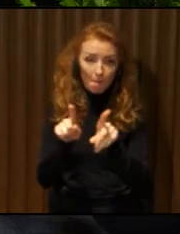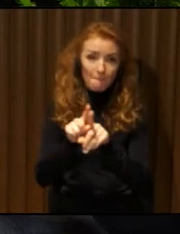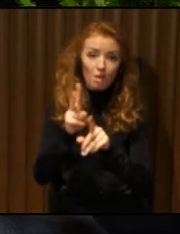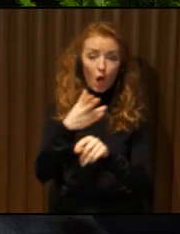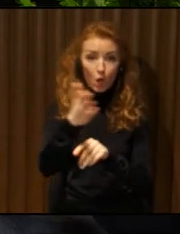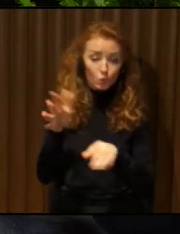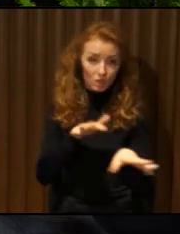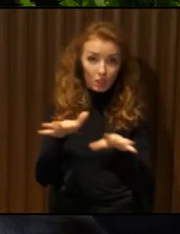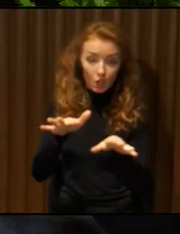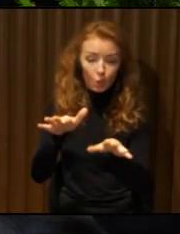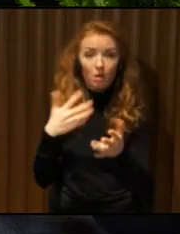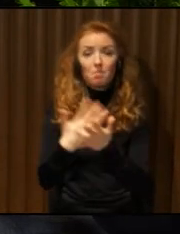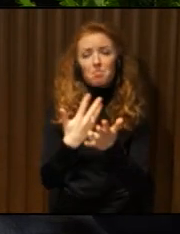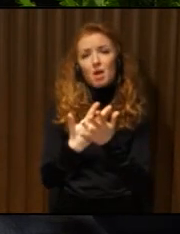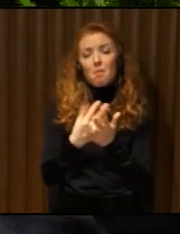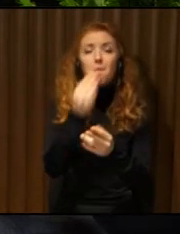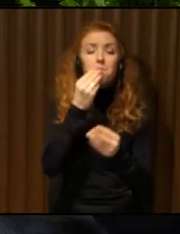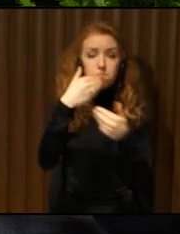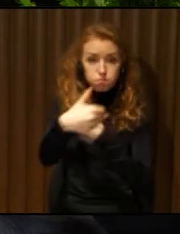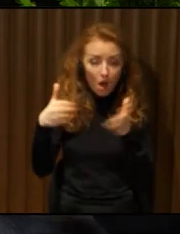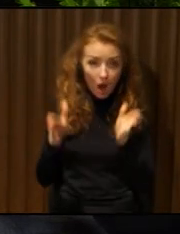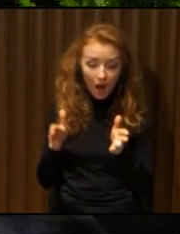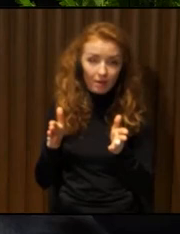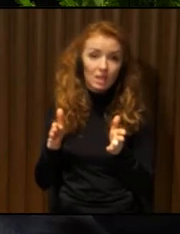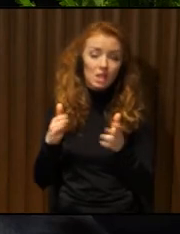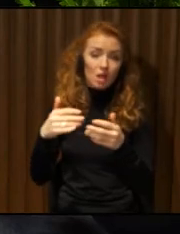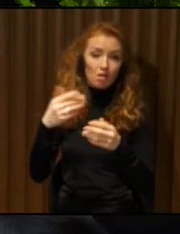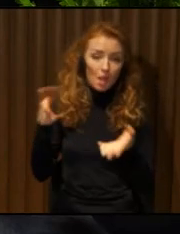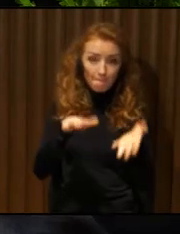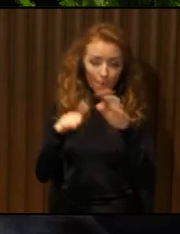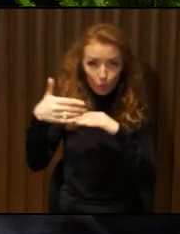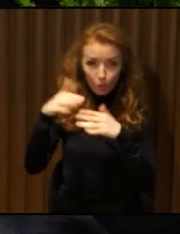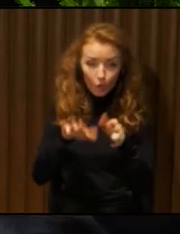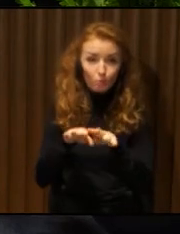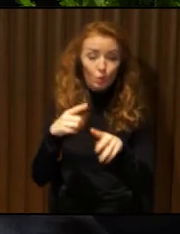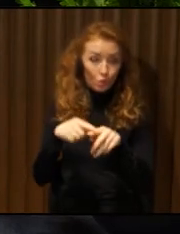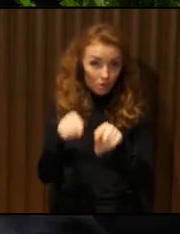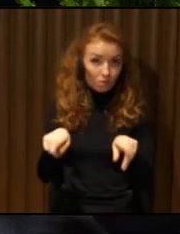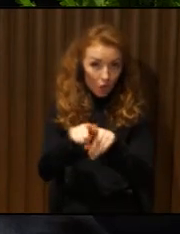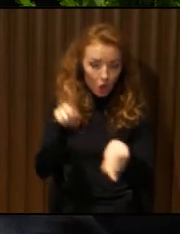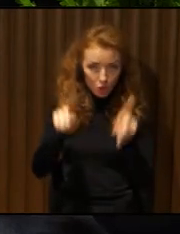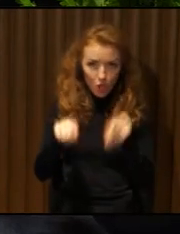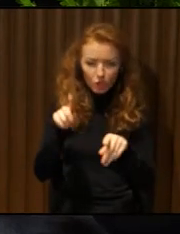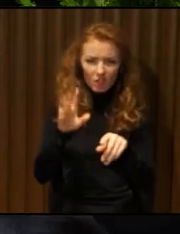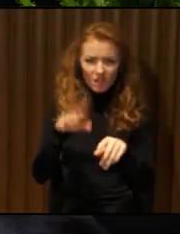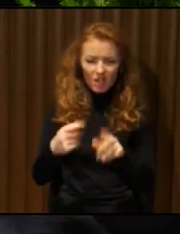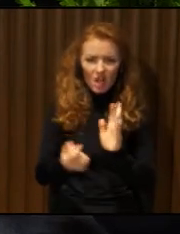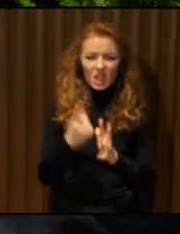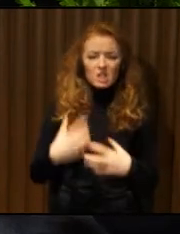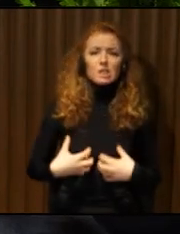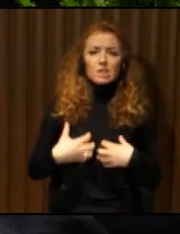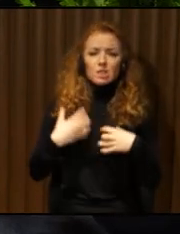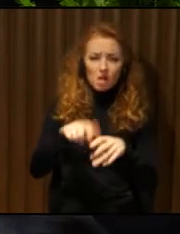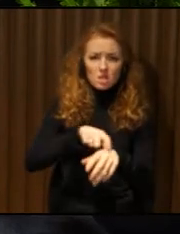suppliers, to the packaging sometimes also makes people angry that one cannot open if there is a certain